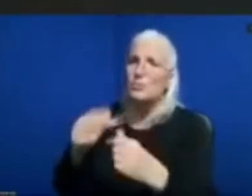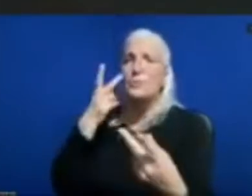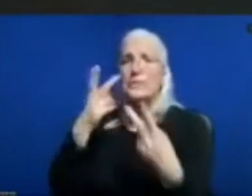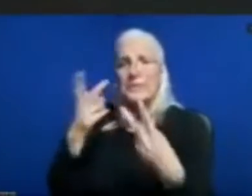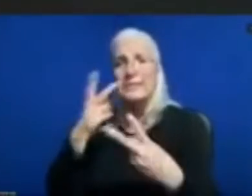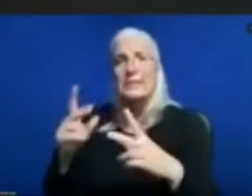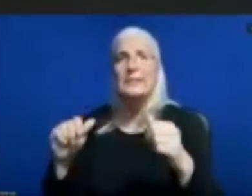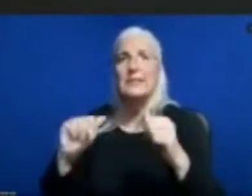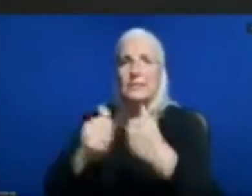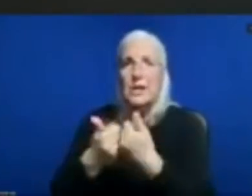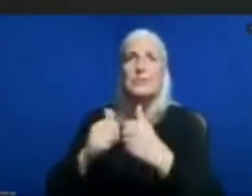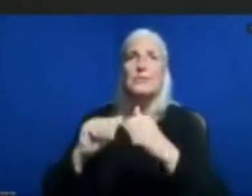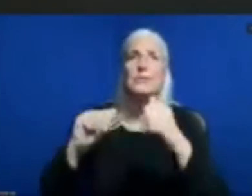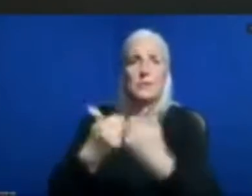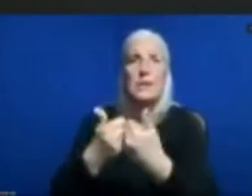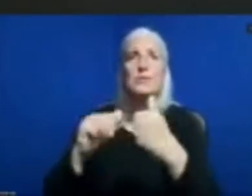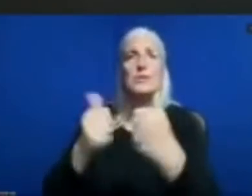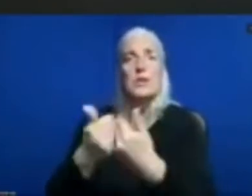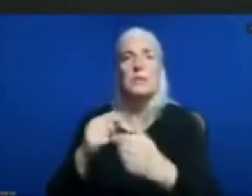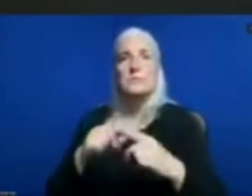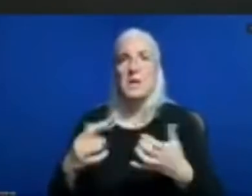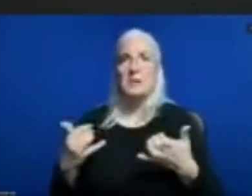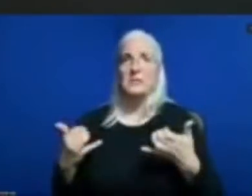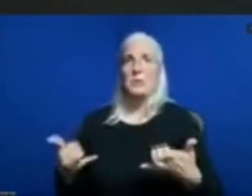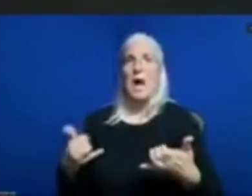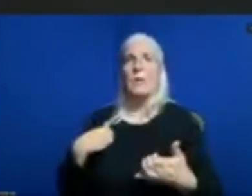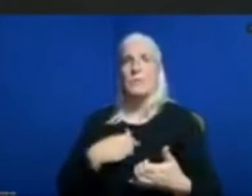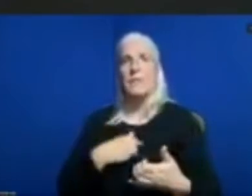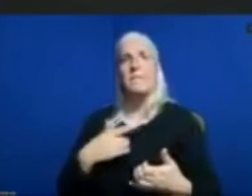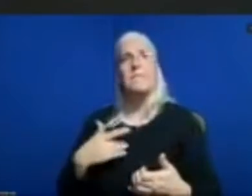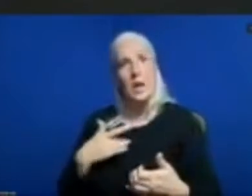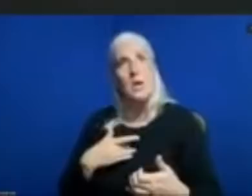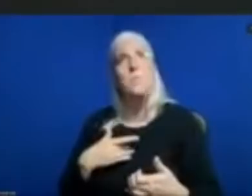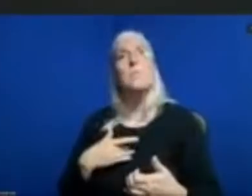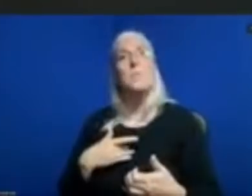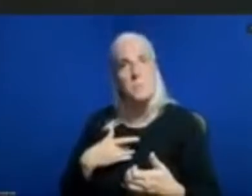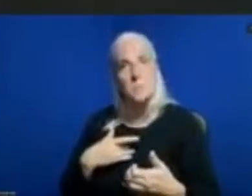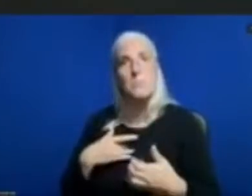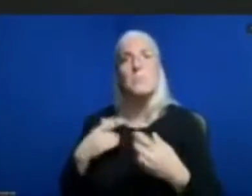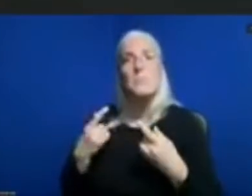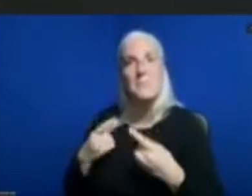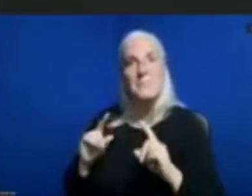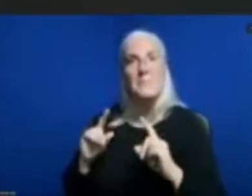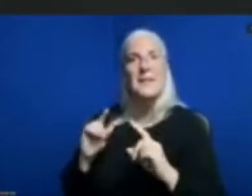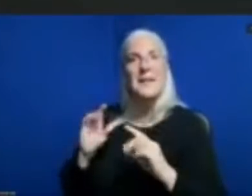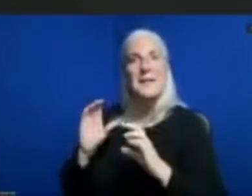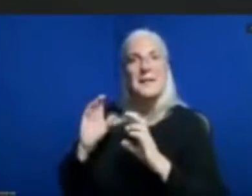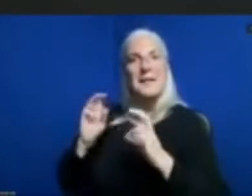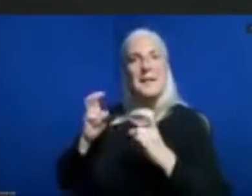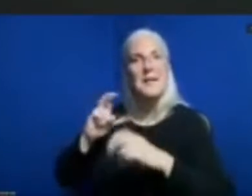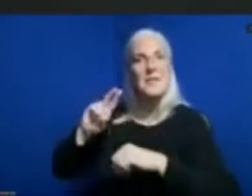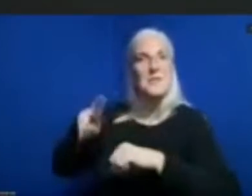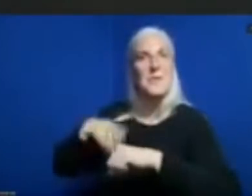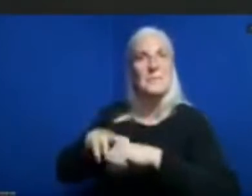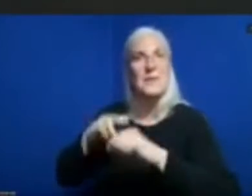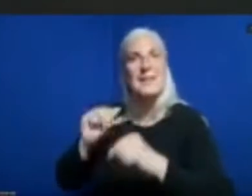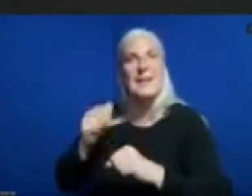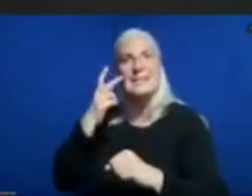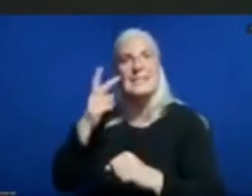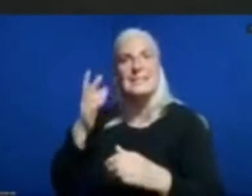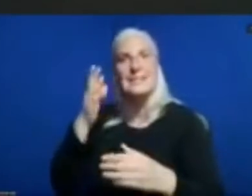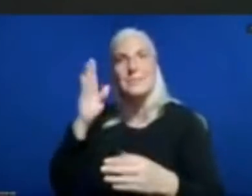normalcy for some of the residents along the Lake Almador and Chester areas. Those residents that are been allowed